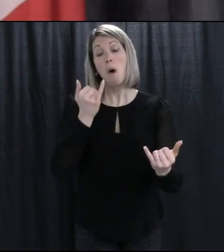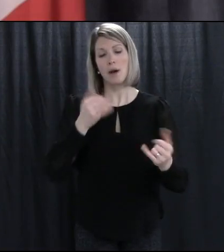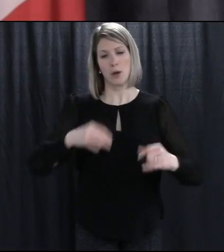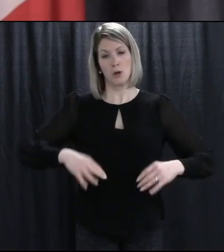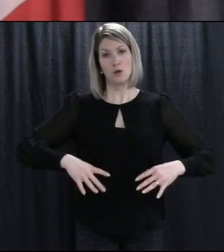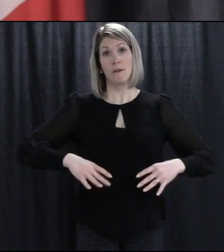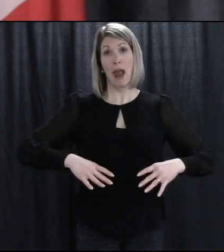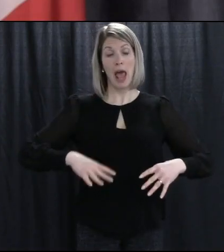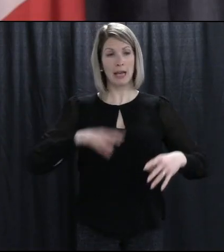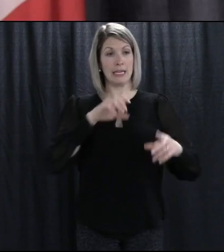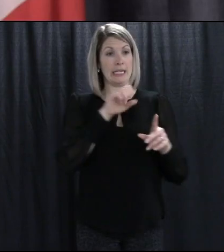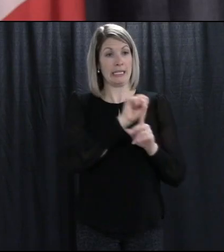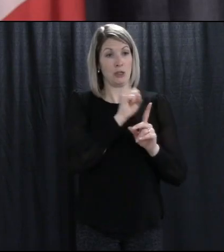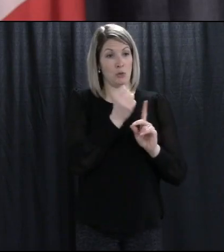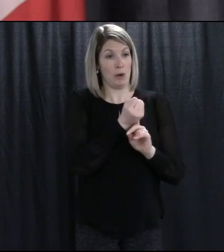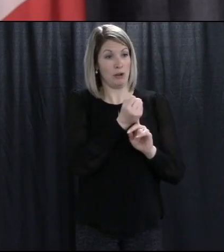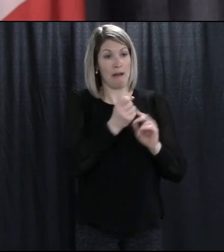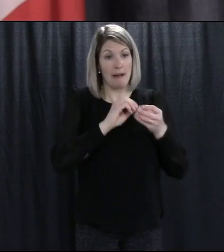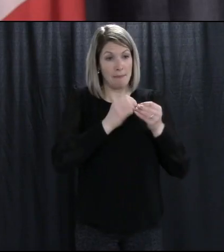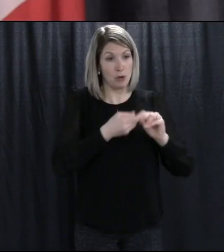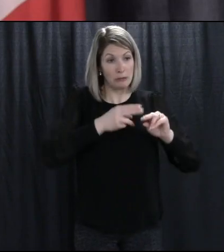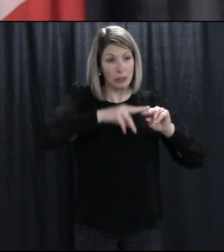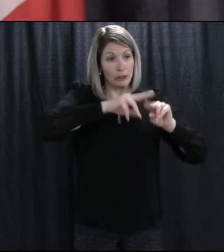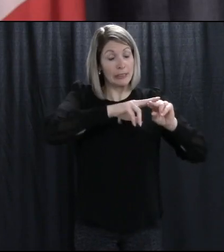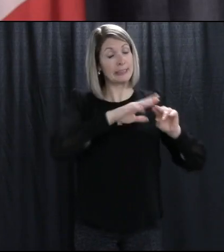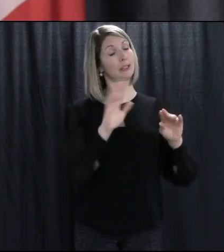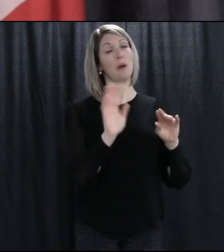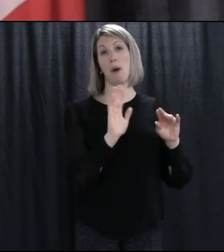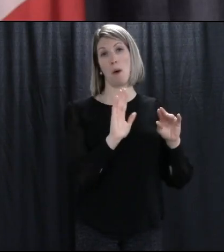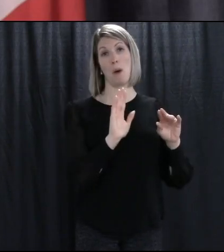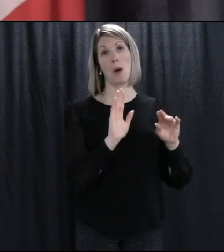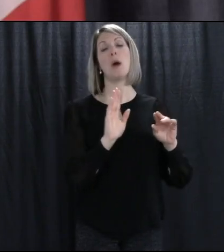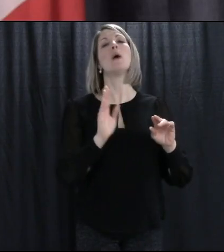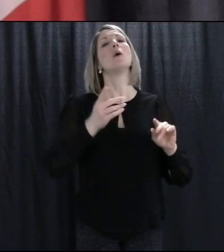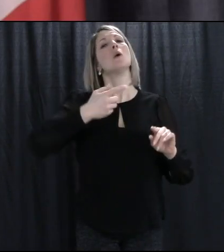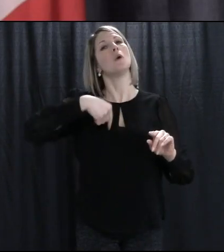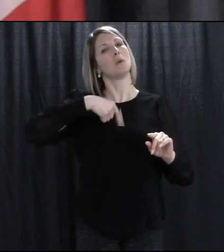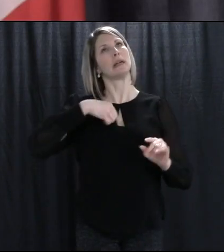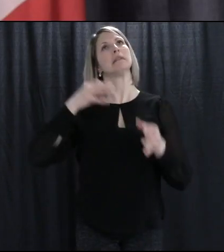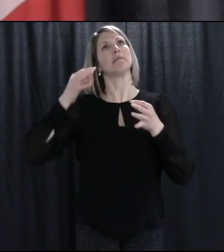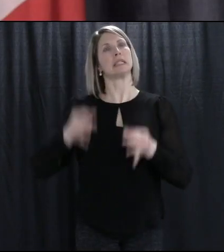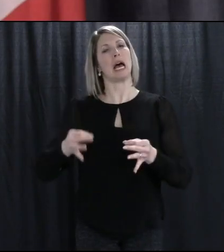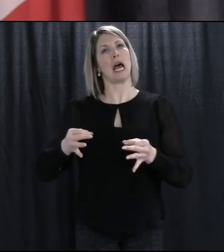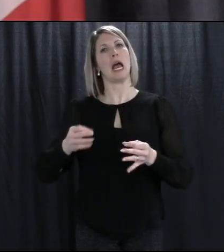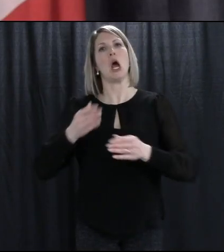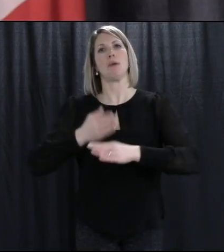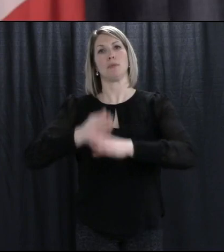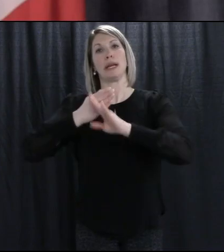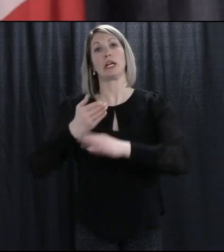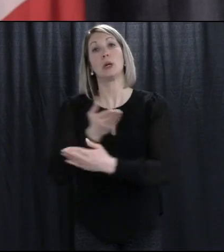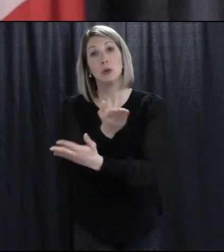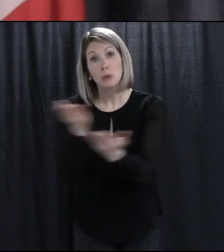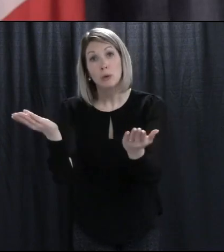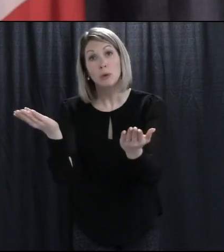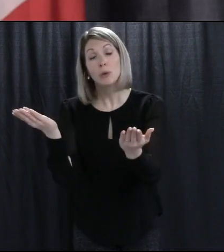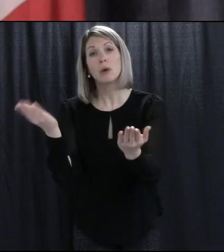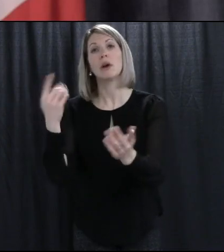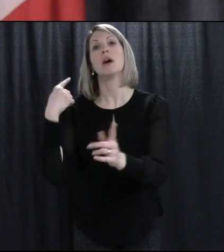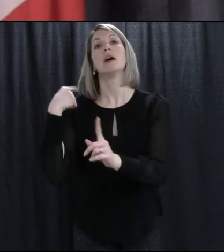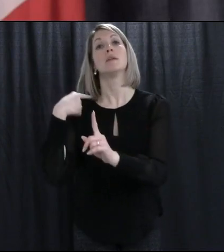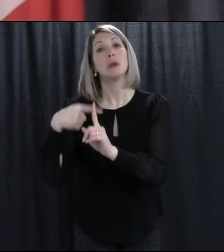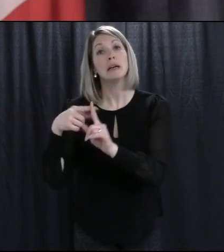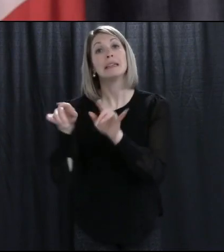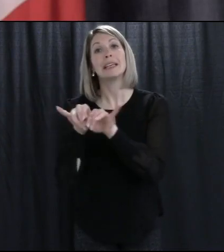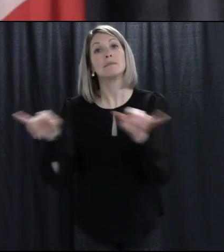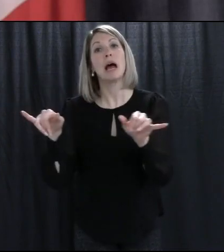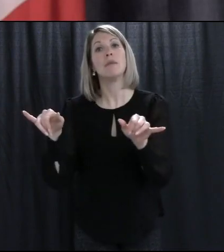deteriorated, but after careful consideration, we feel this is the best way to protect the health of our population and reduce the risk